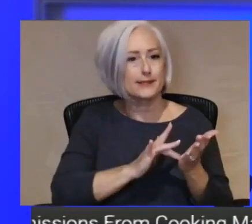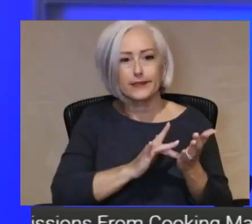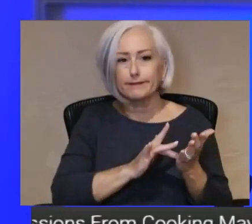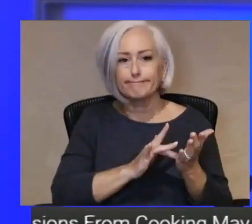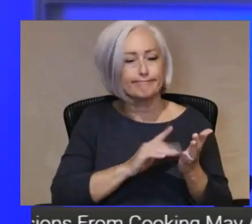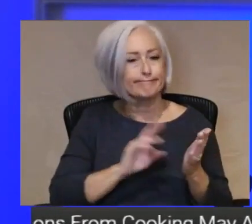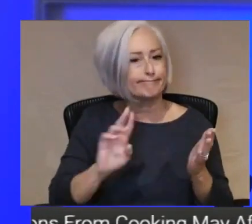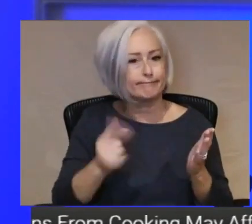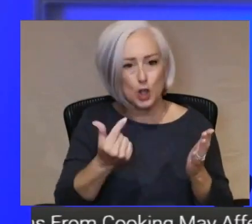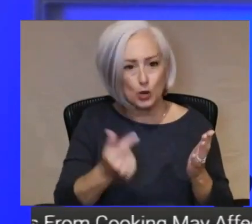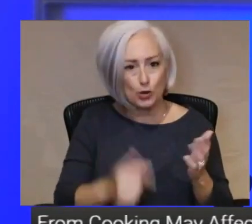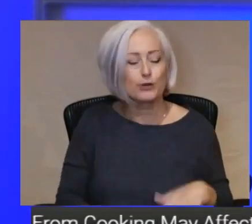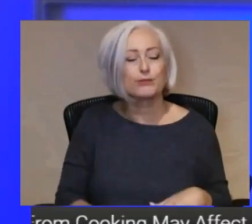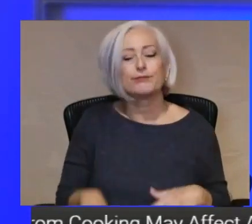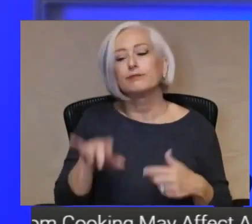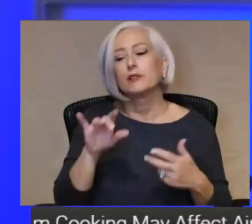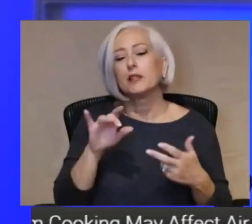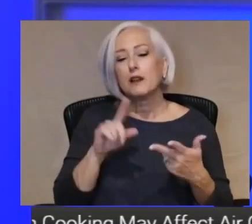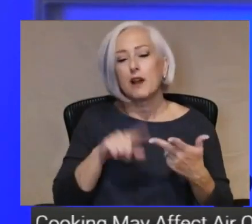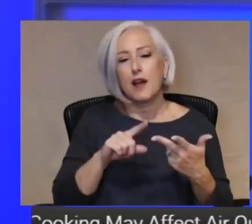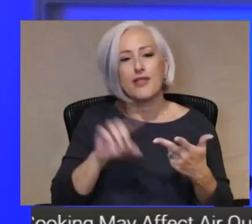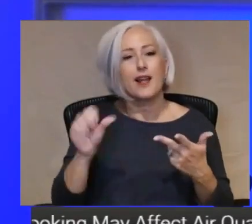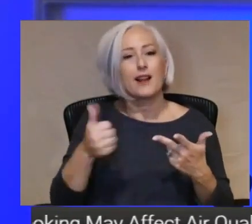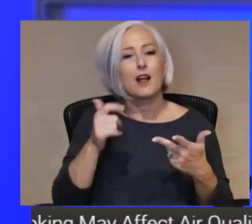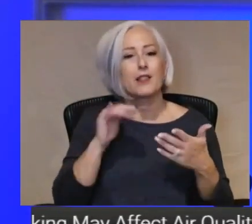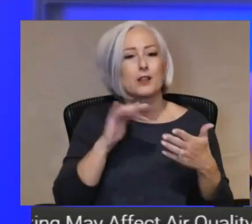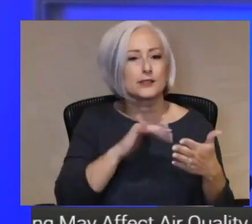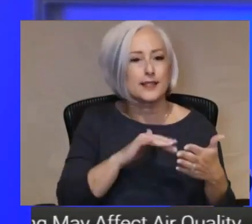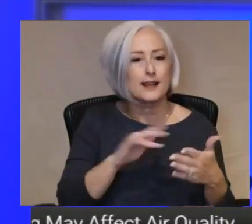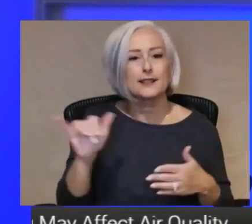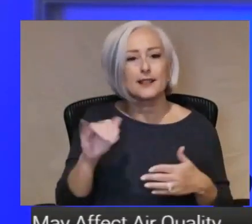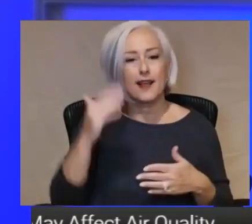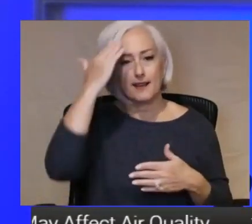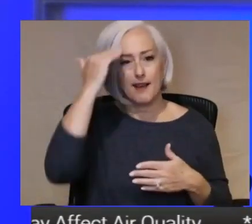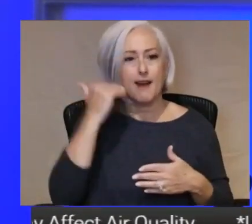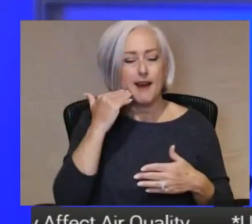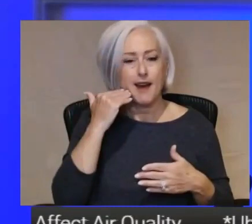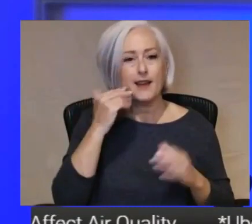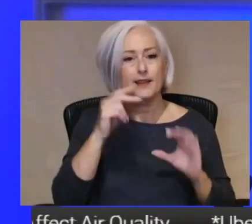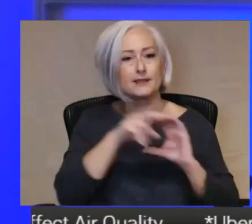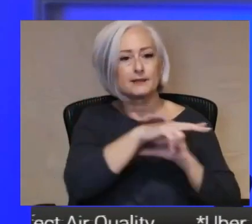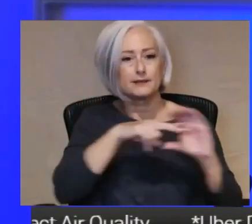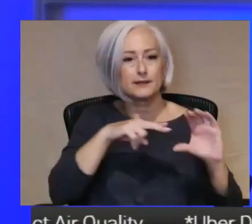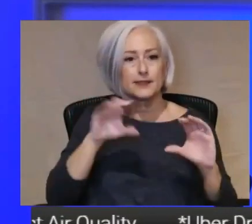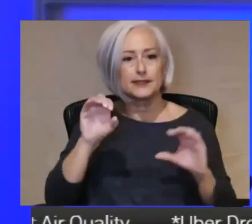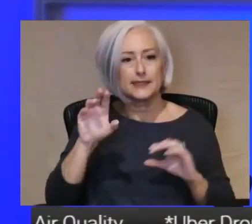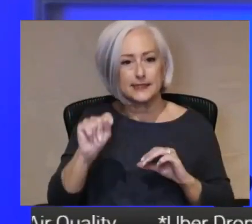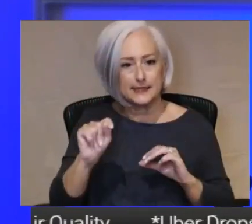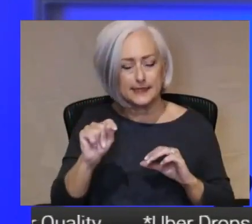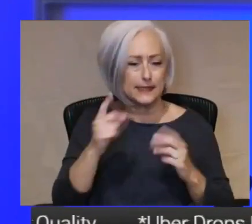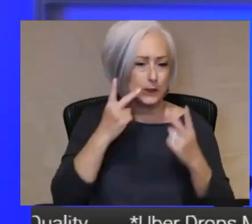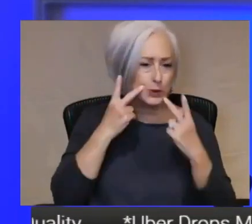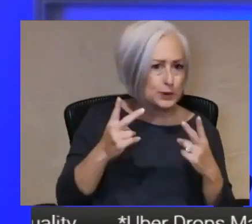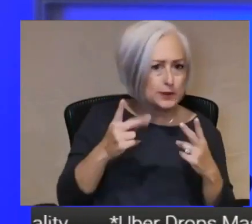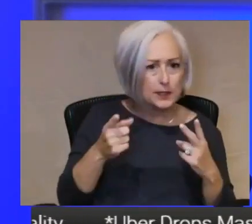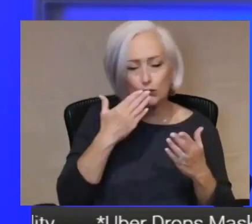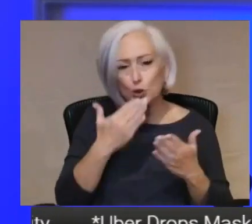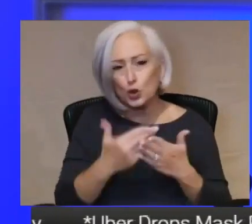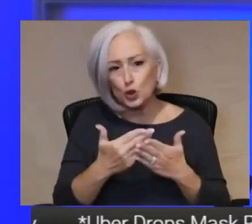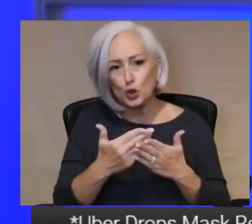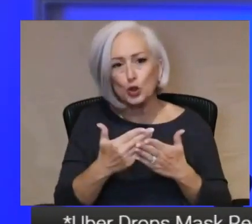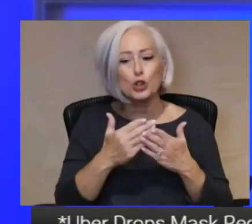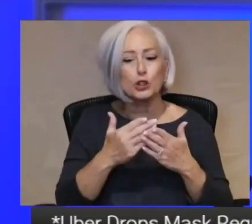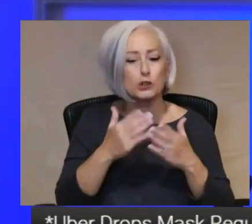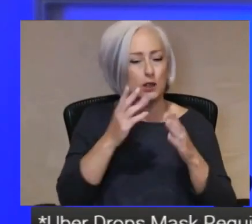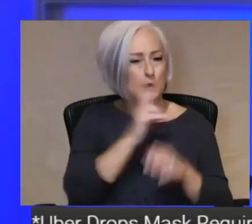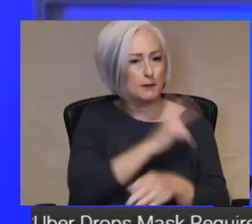a few other studies, like we look at a head CT, a CAT scan of the head, to see if you're a good candidate for the procedure. If